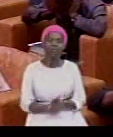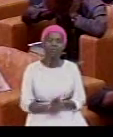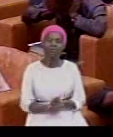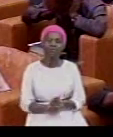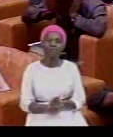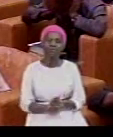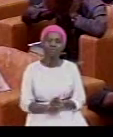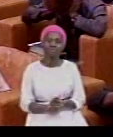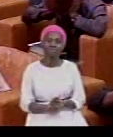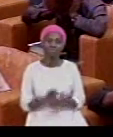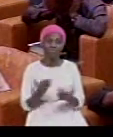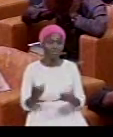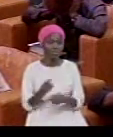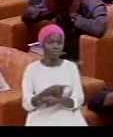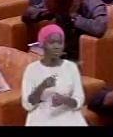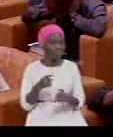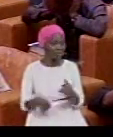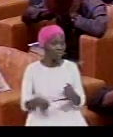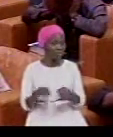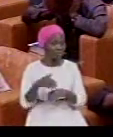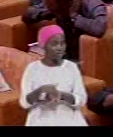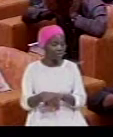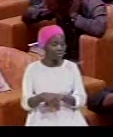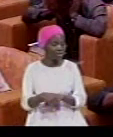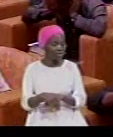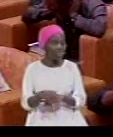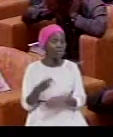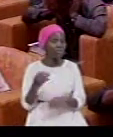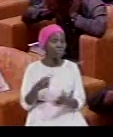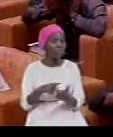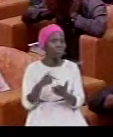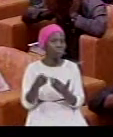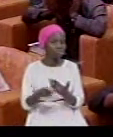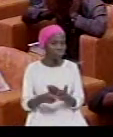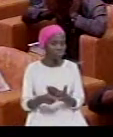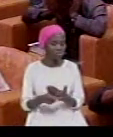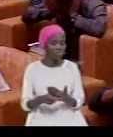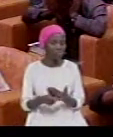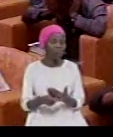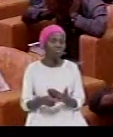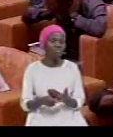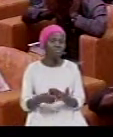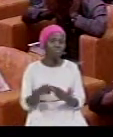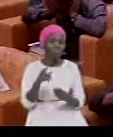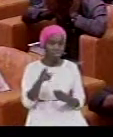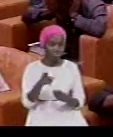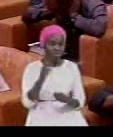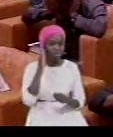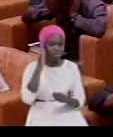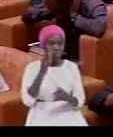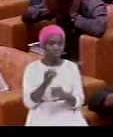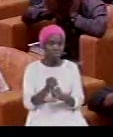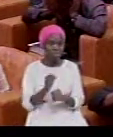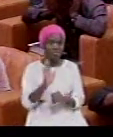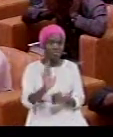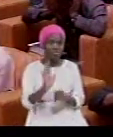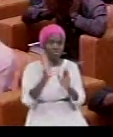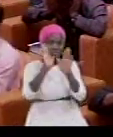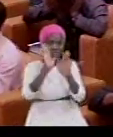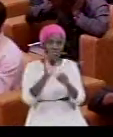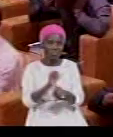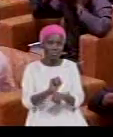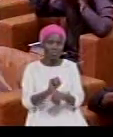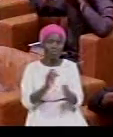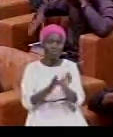the last night, I can assure you, you will receive your miracle in Jesus' name. Our Father in the Lord is coming